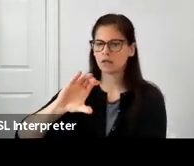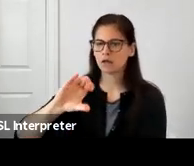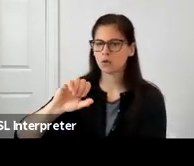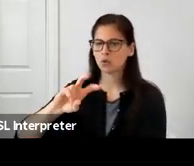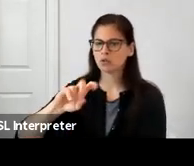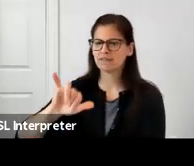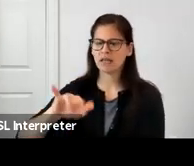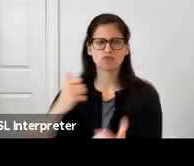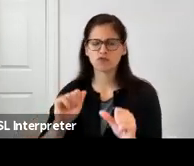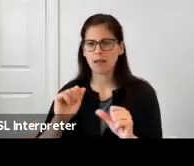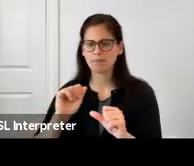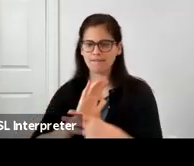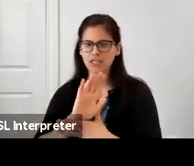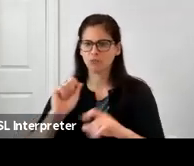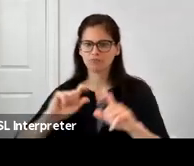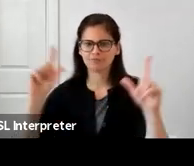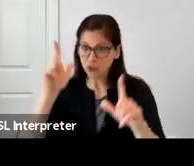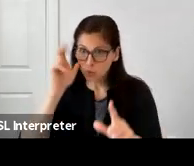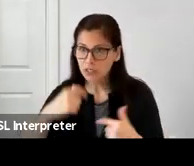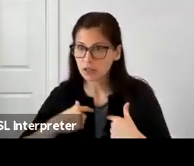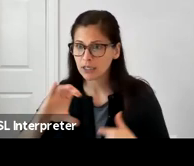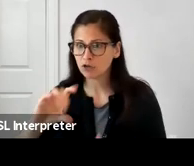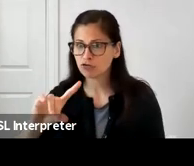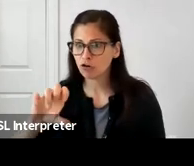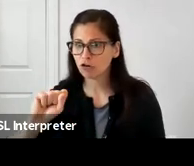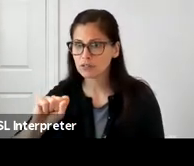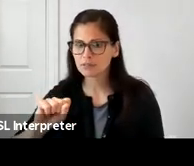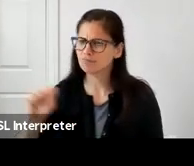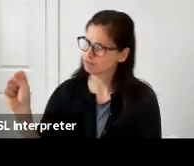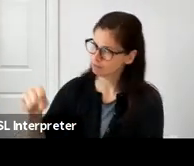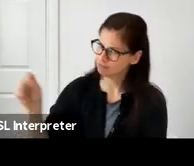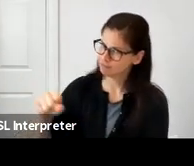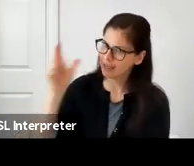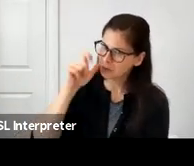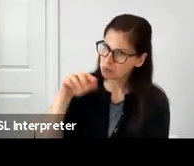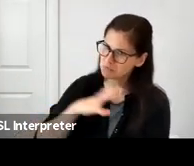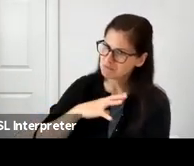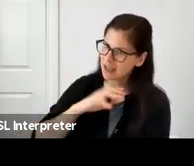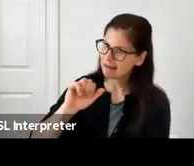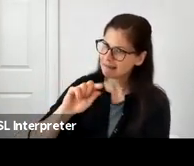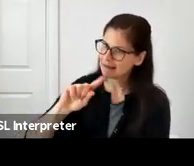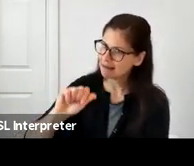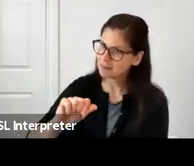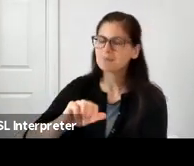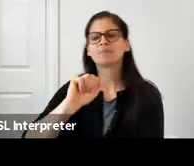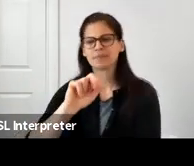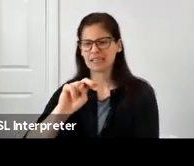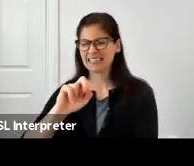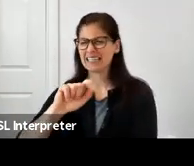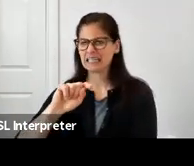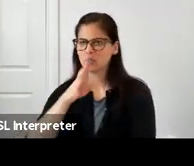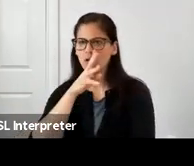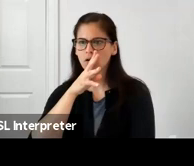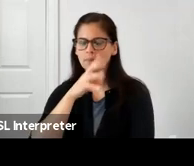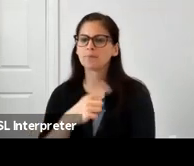my video come on, but it's not working. But can you hear me, Charles? I can hear you. Okay. One of the things that occurs